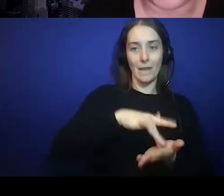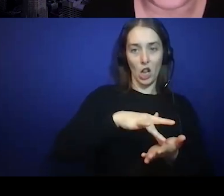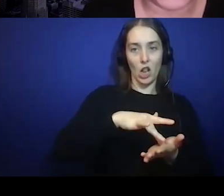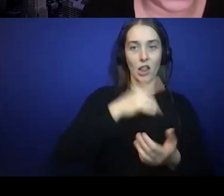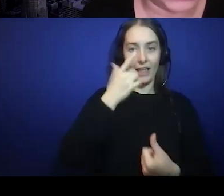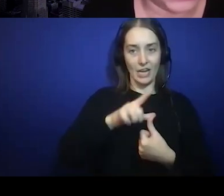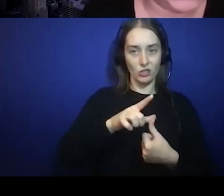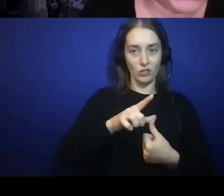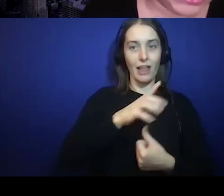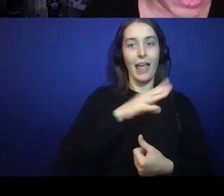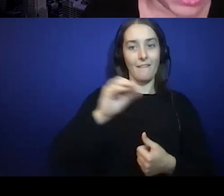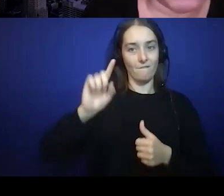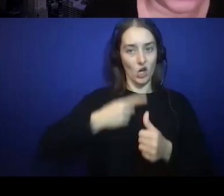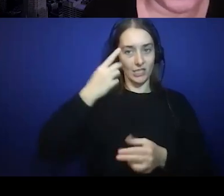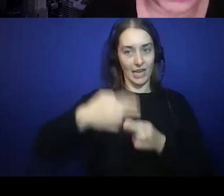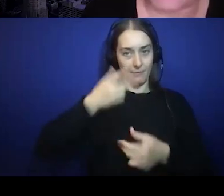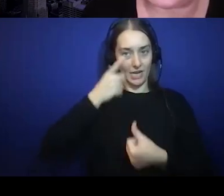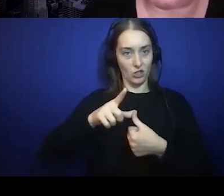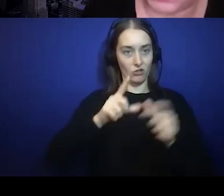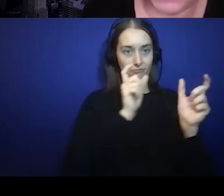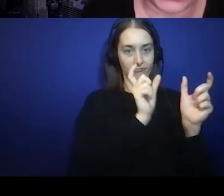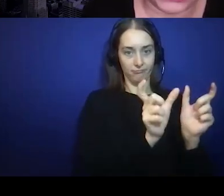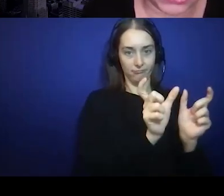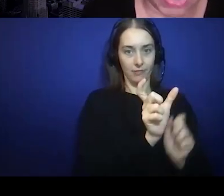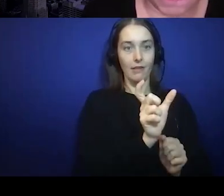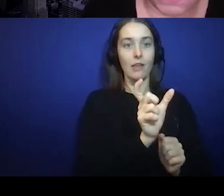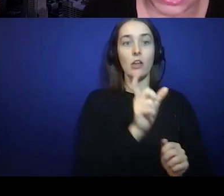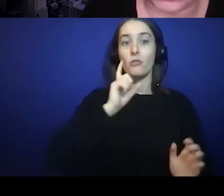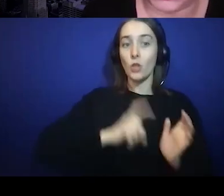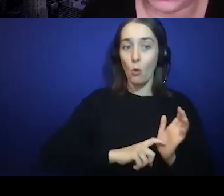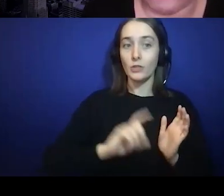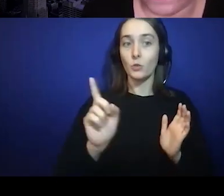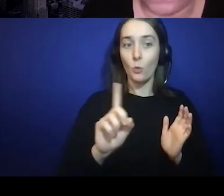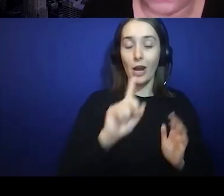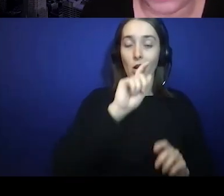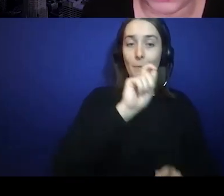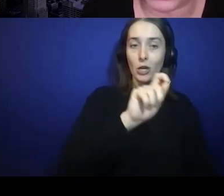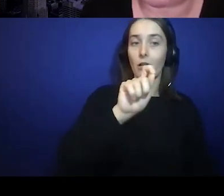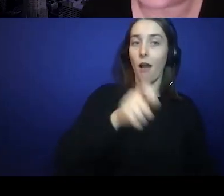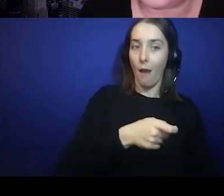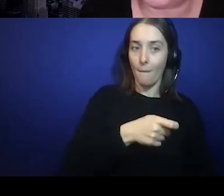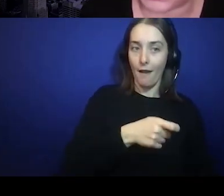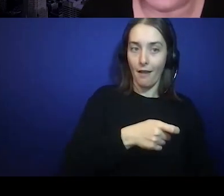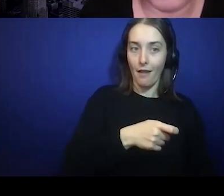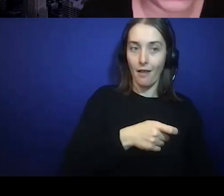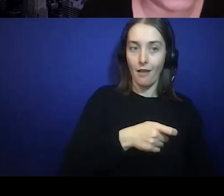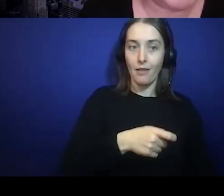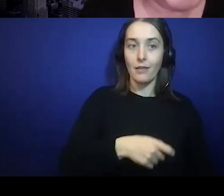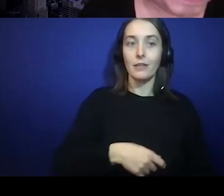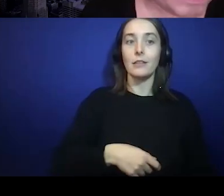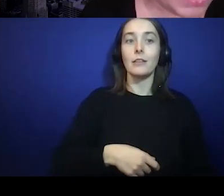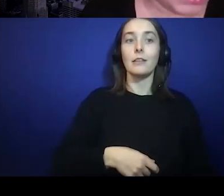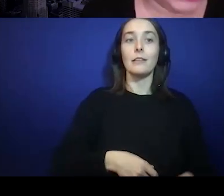as well as the first initial. Note where the commas and periods go in this example. So they separate the